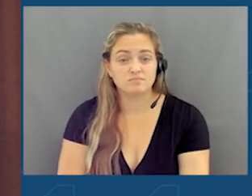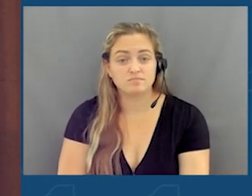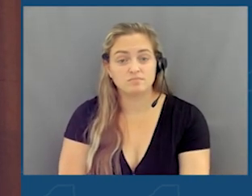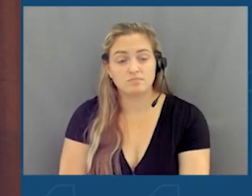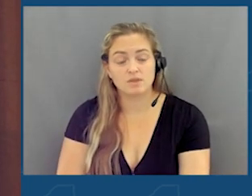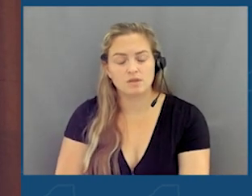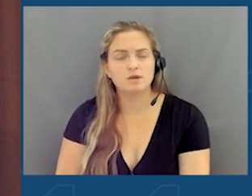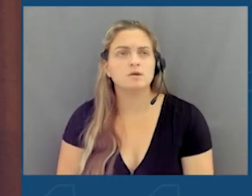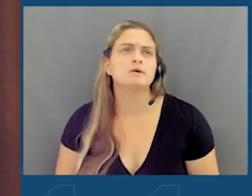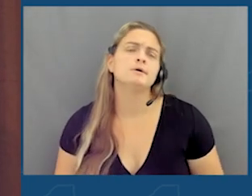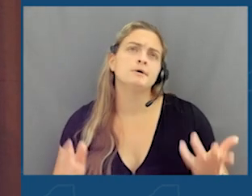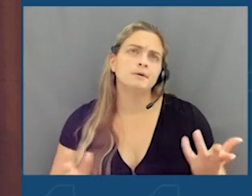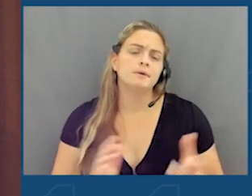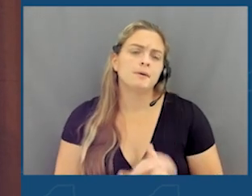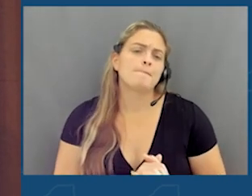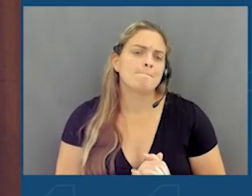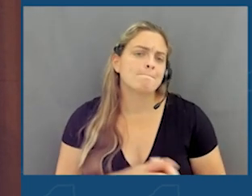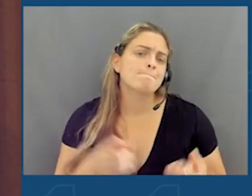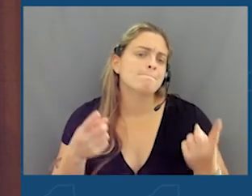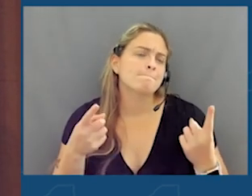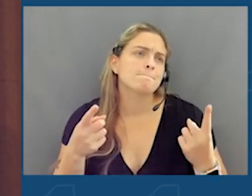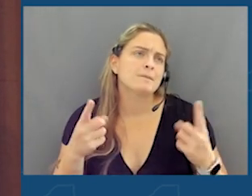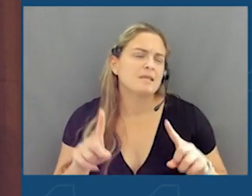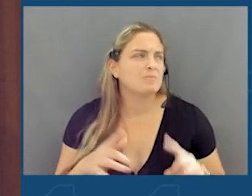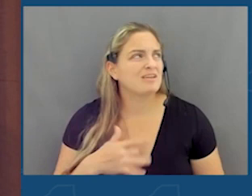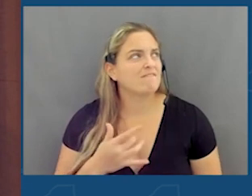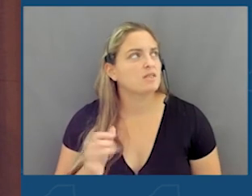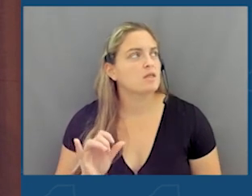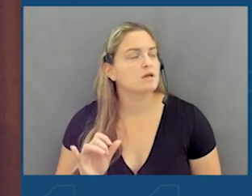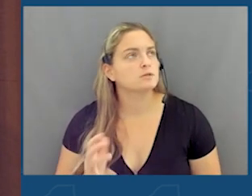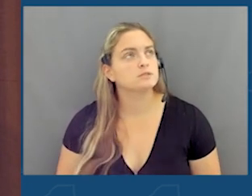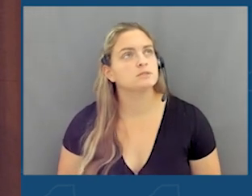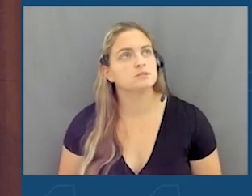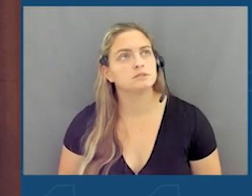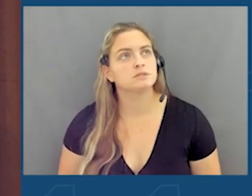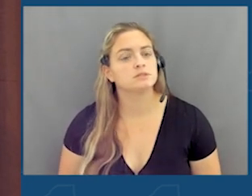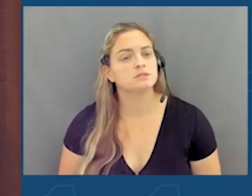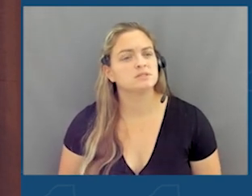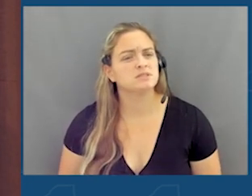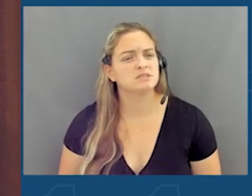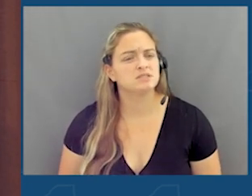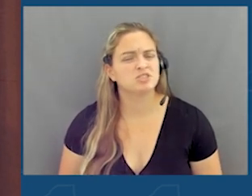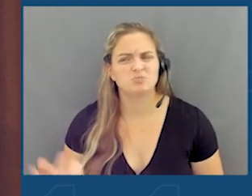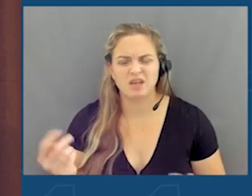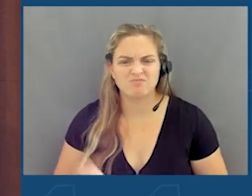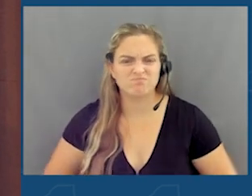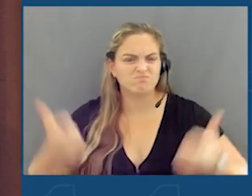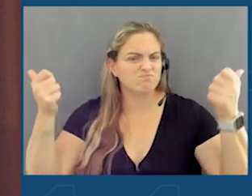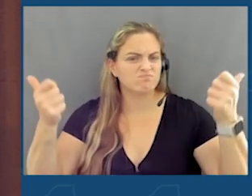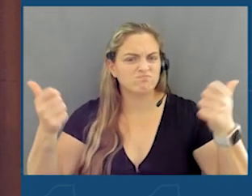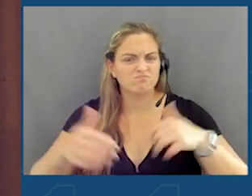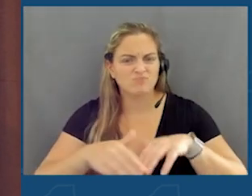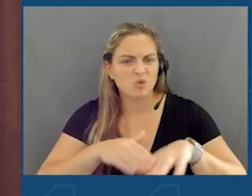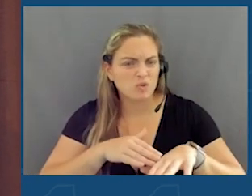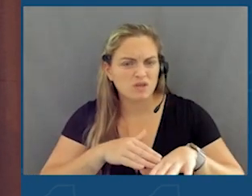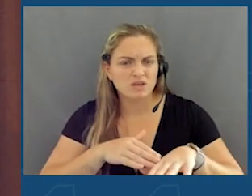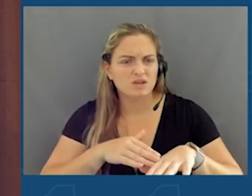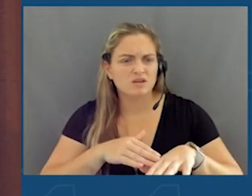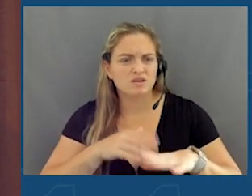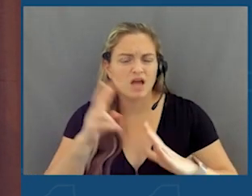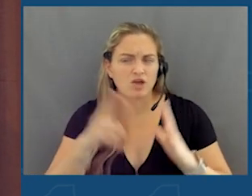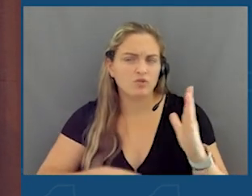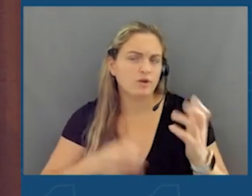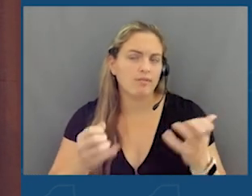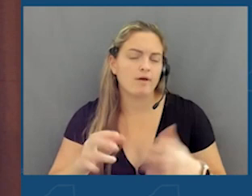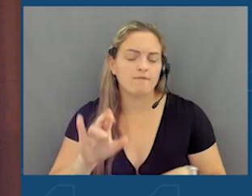You know, and it's happening, you feel like it's just being stripped away kind of slowly, right? I read a lot of Ernest